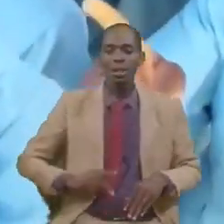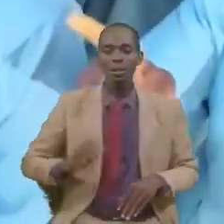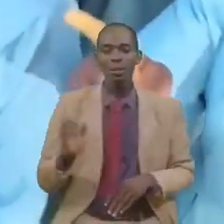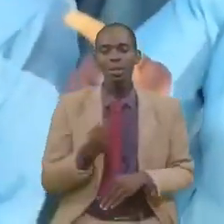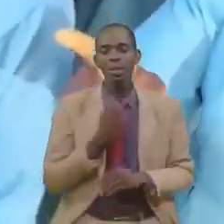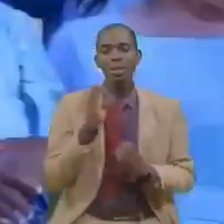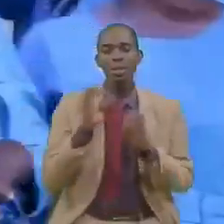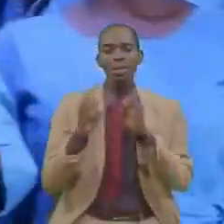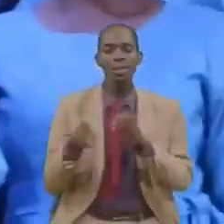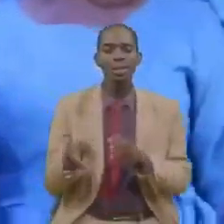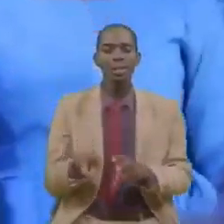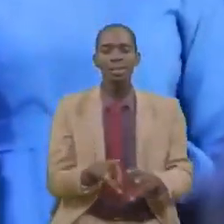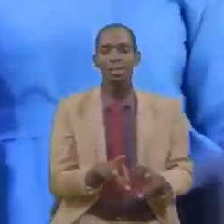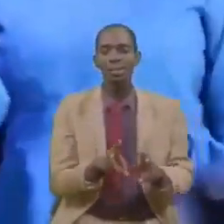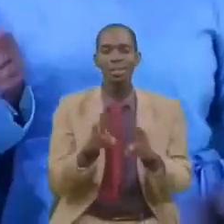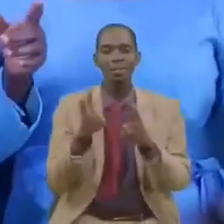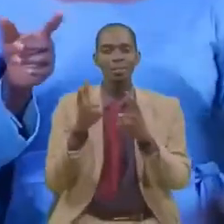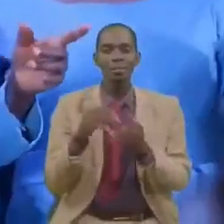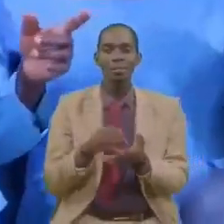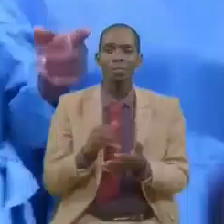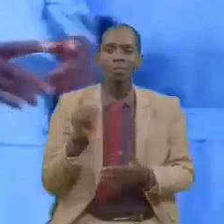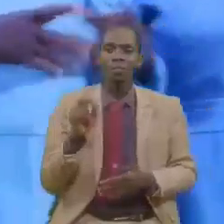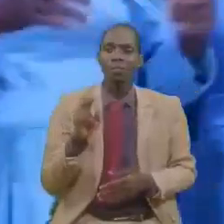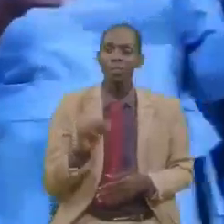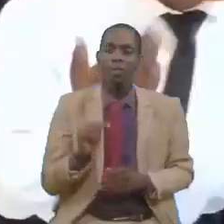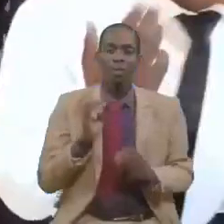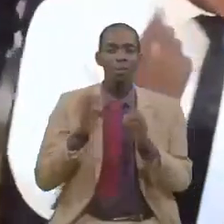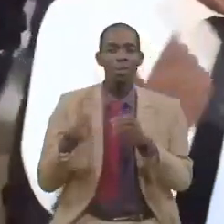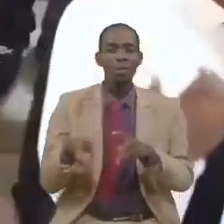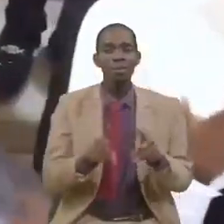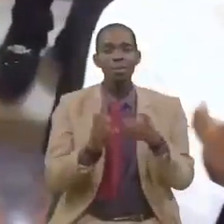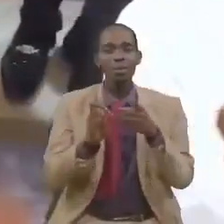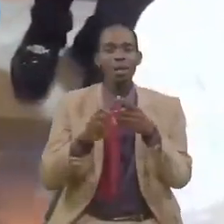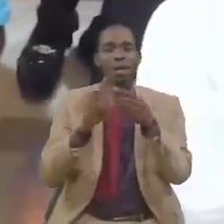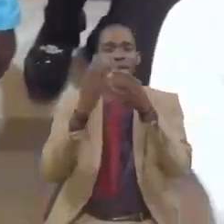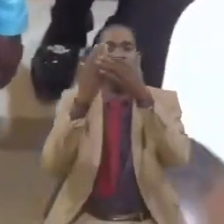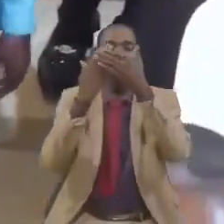highway. It's a highway to heaven.